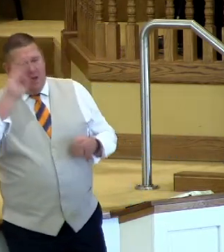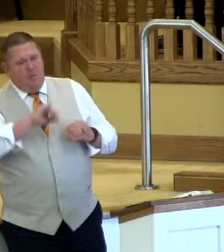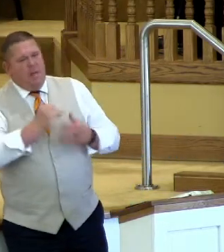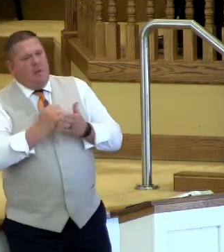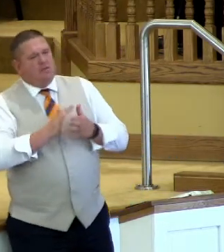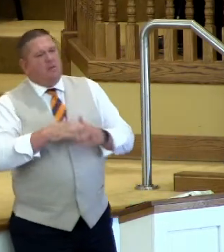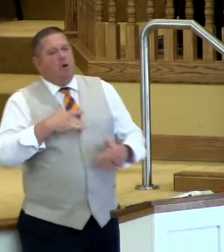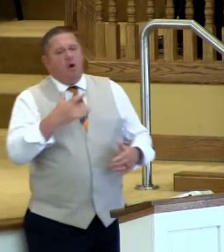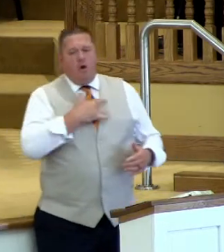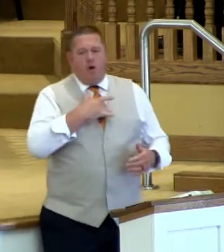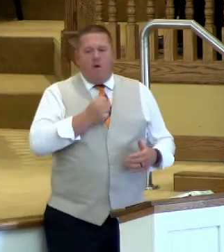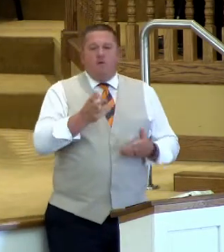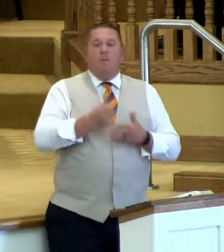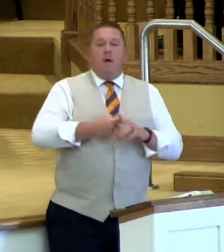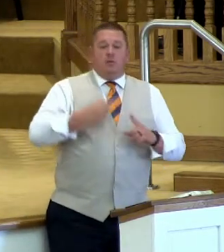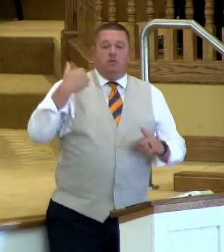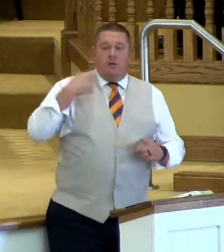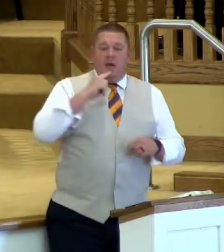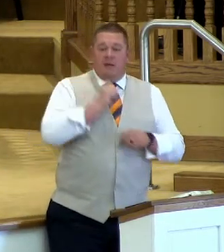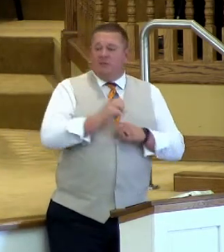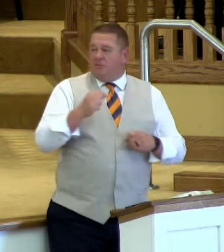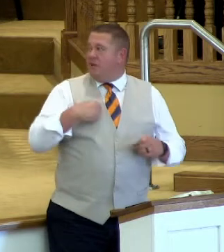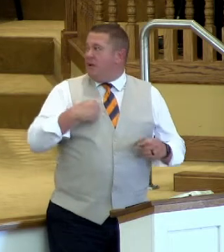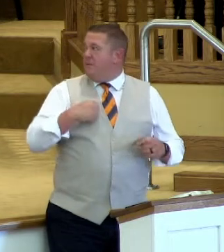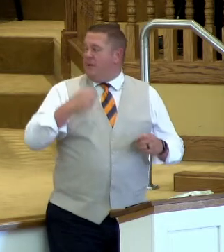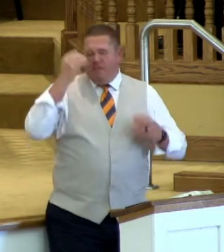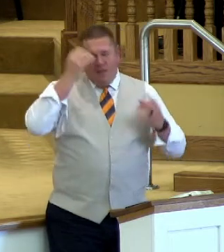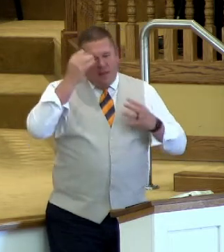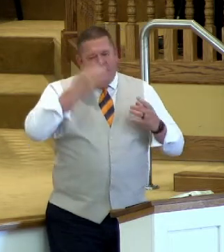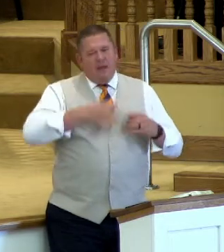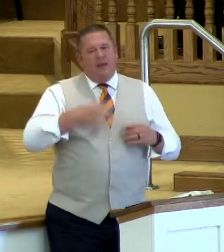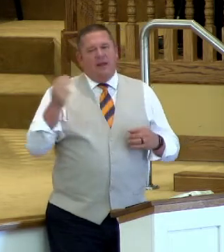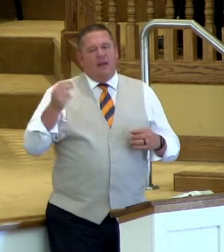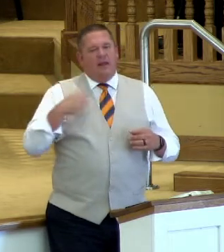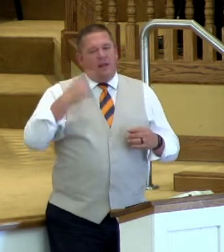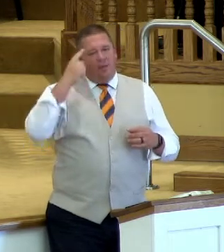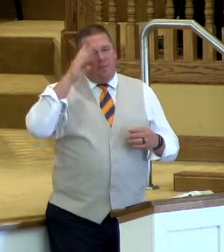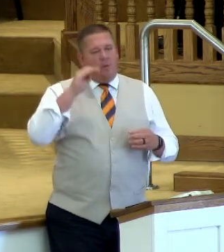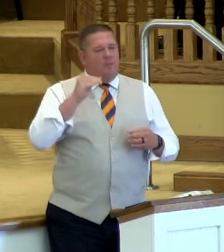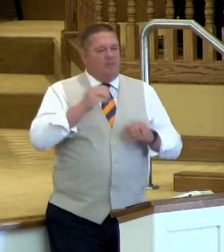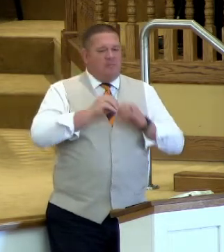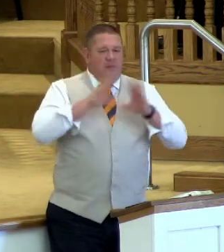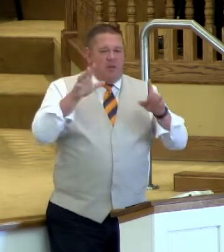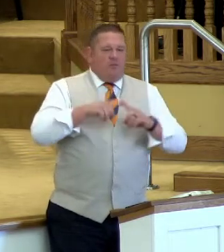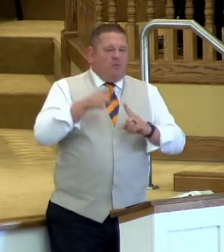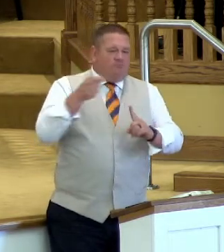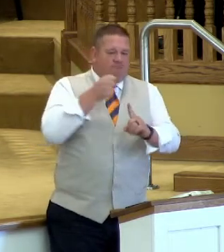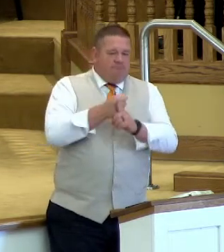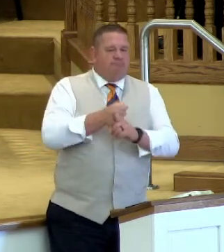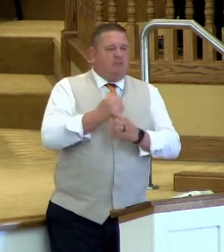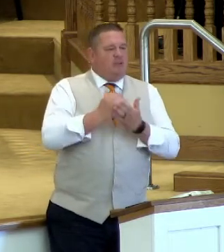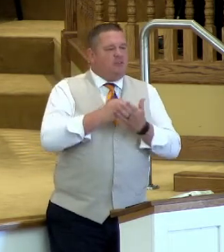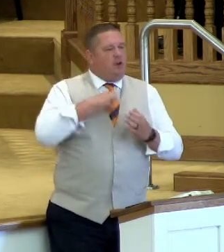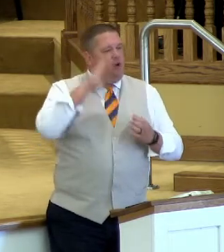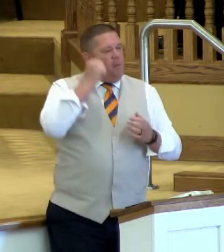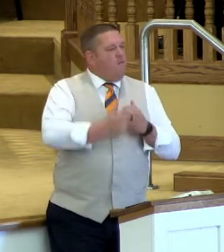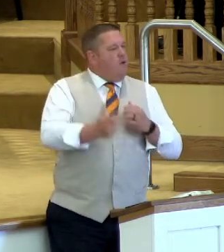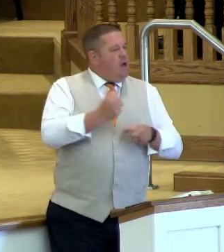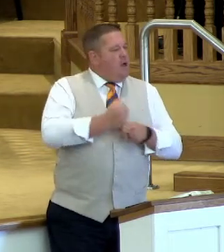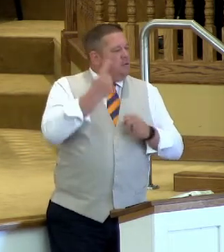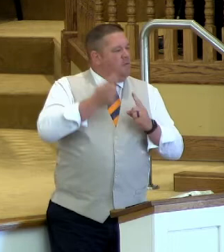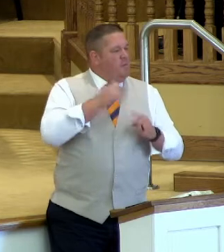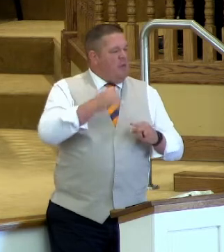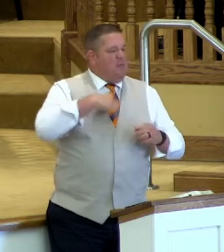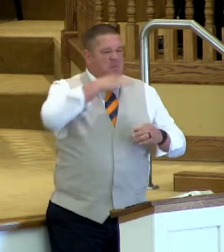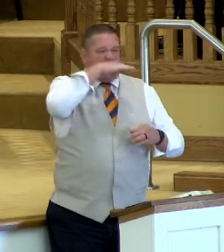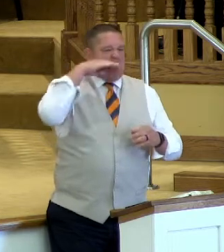put this message on my heart a few months ago, actually. So I've been meditating on it. I've been thinking on it. I hope it comes across good. And I hope everyone gets something out of